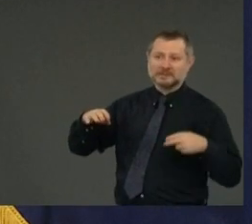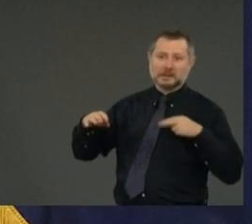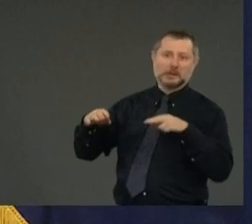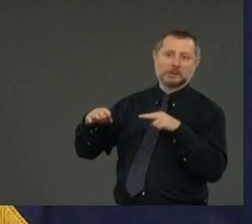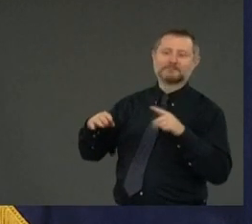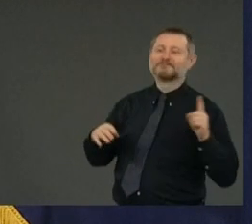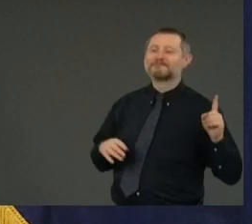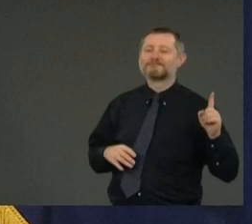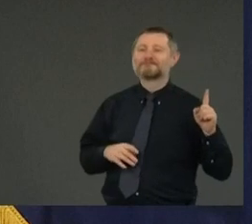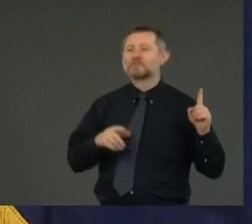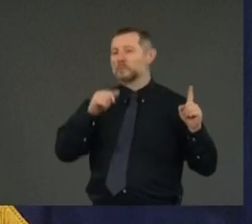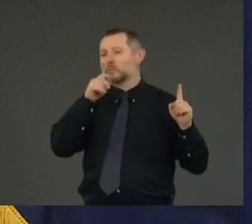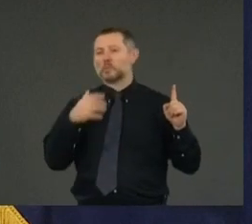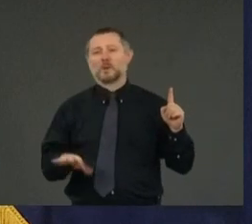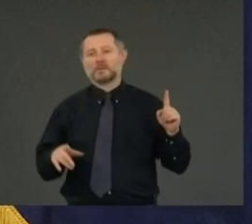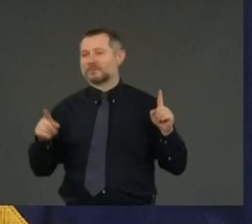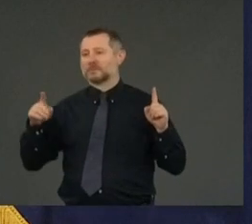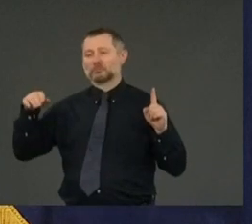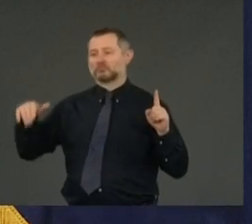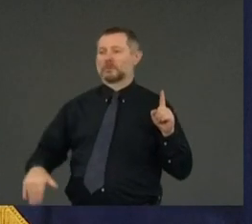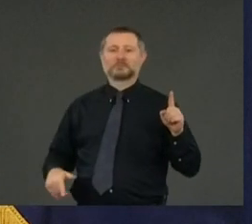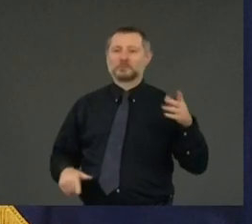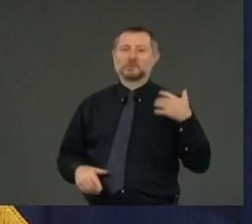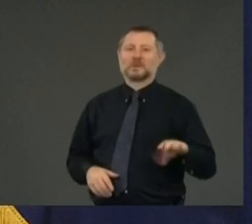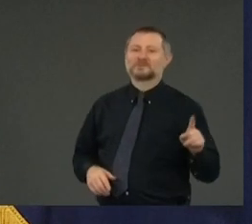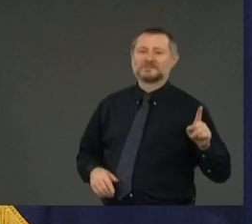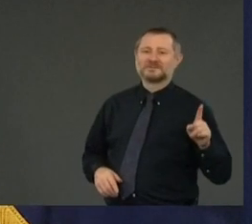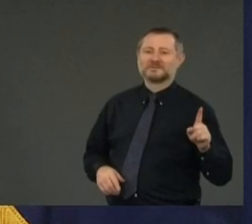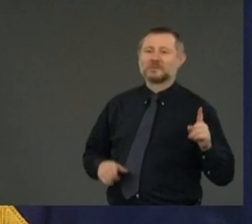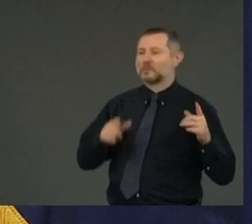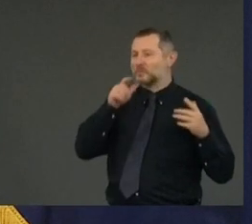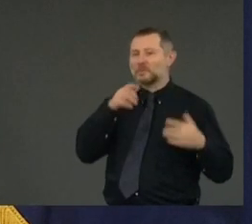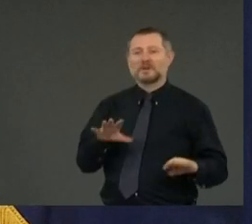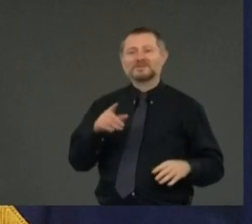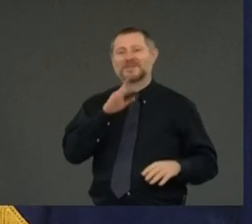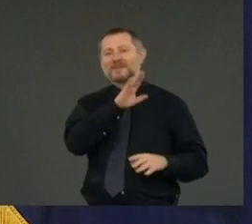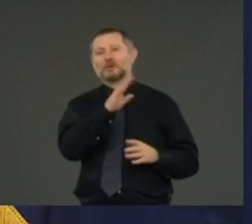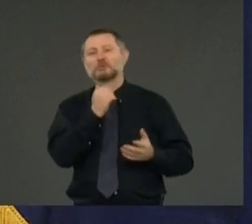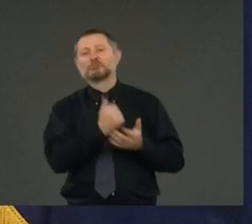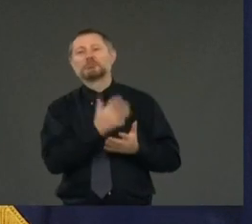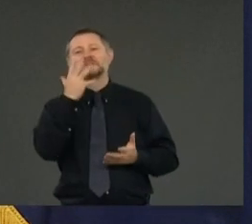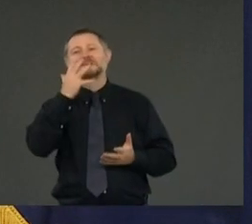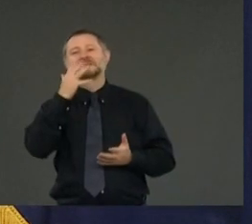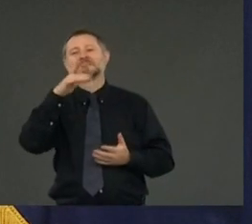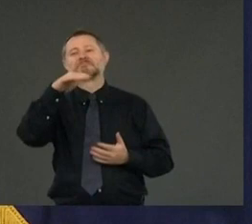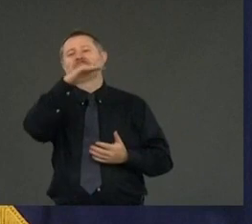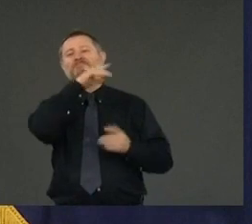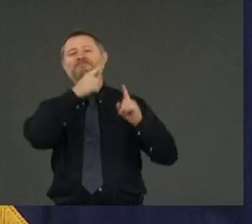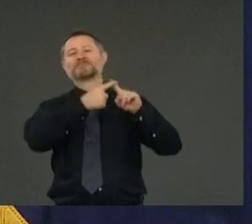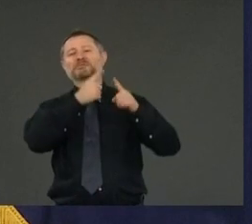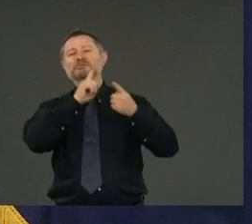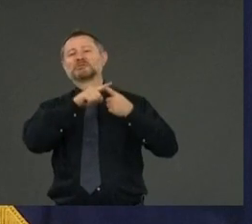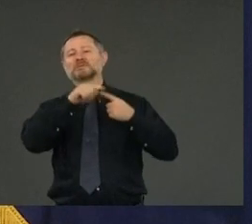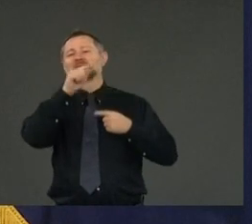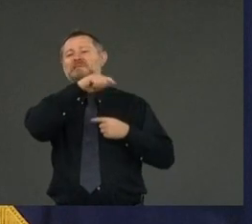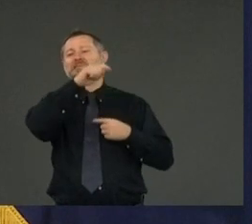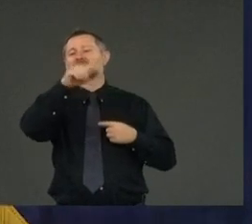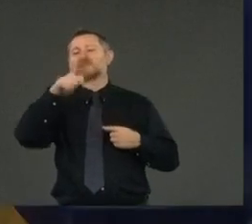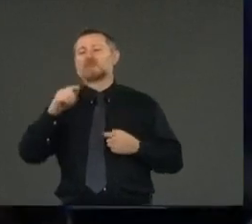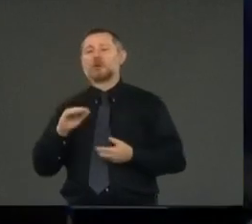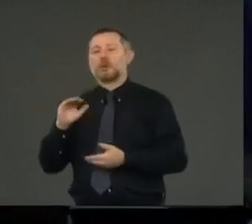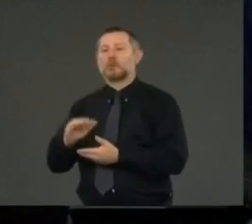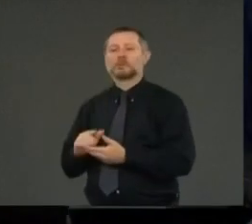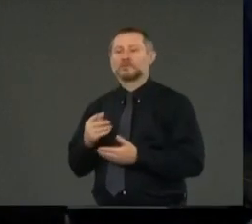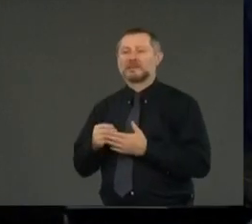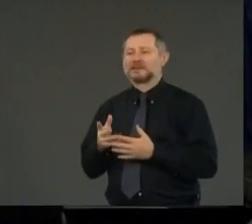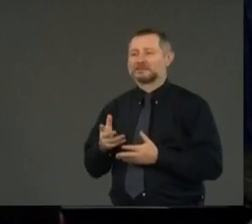stock market to drop. They won't want their rich friends to be less rich, so they won't bankrupt the states. But